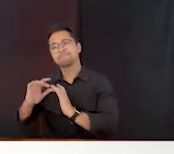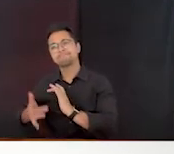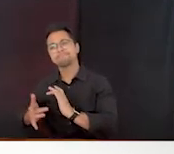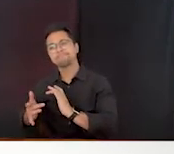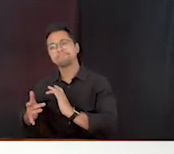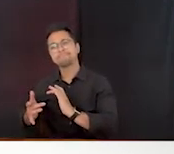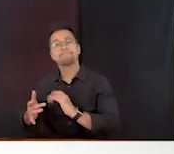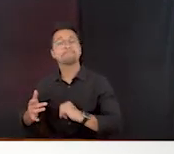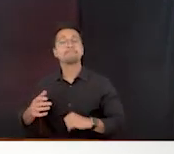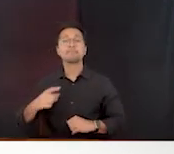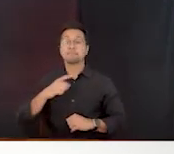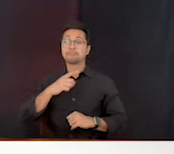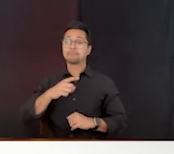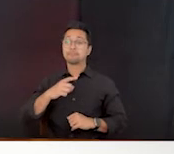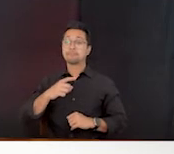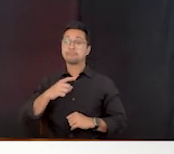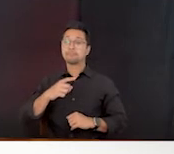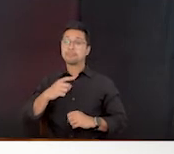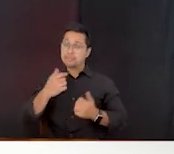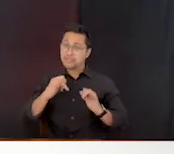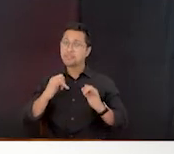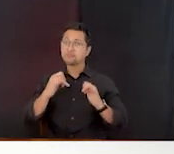This is still create music during